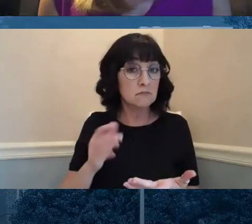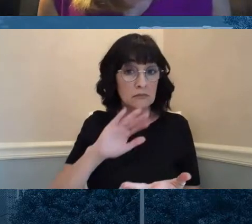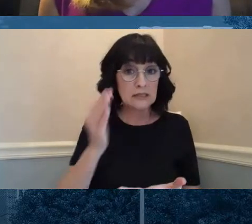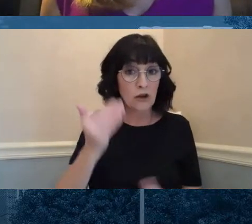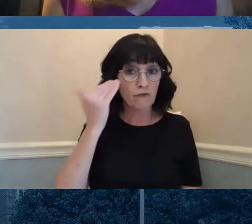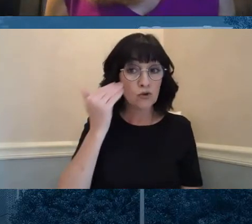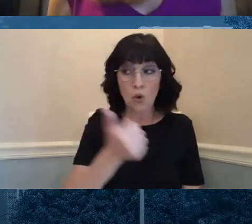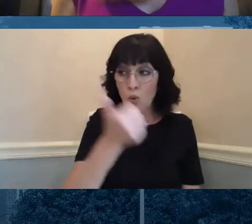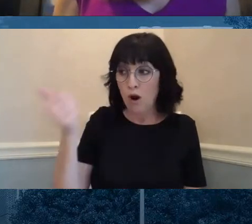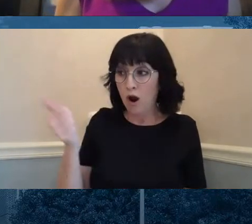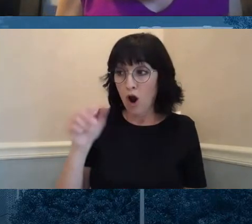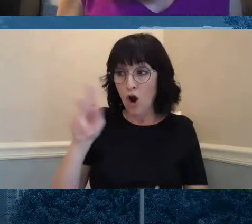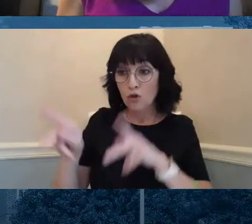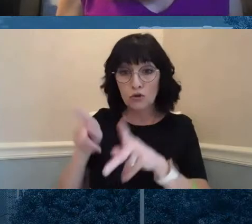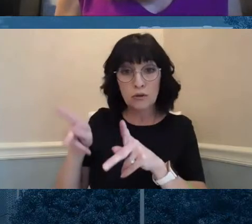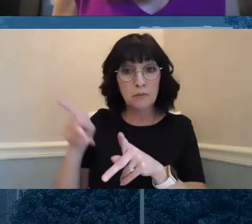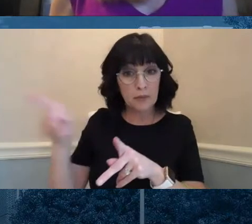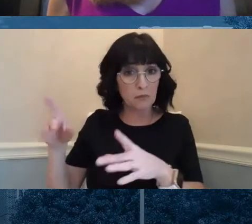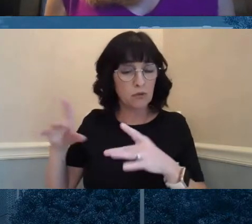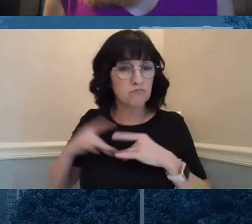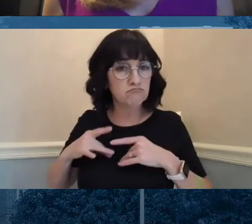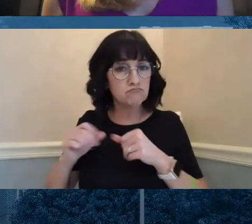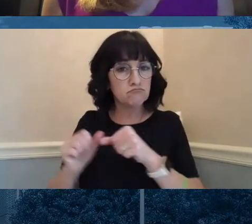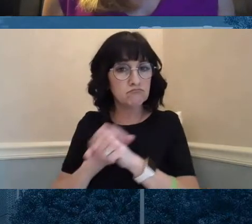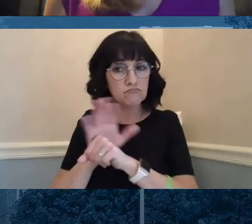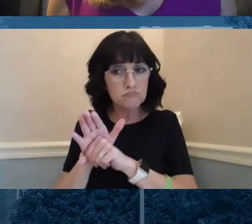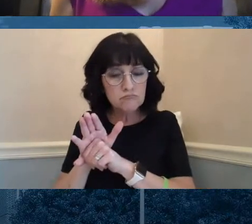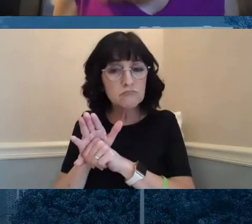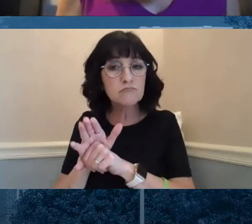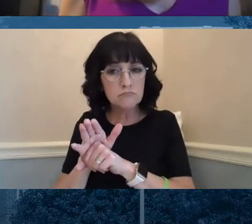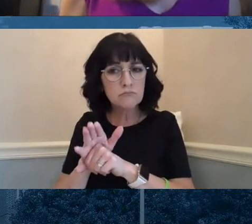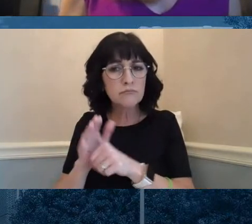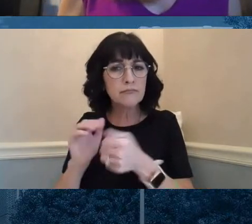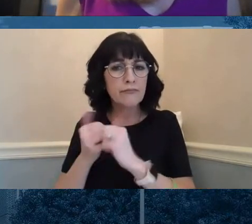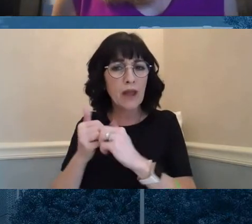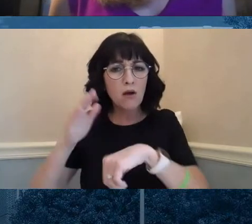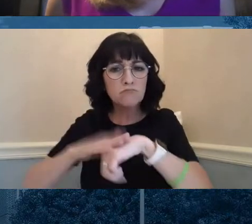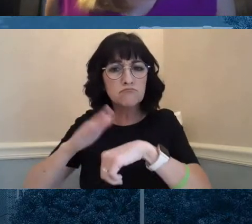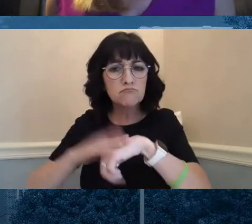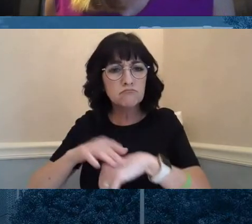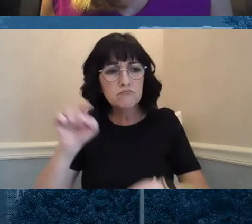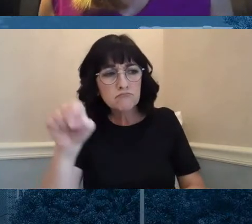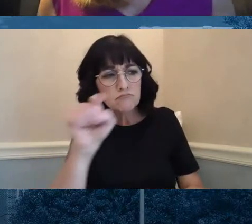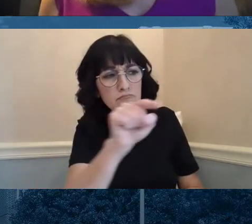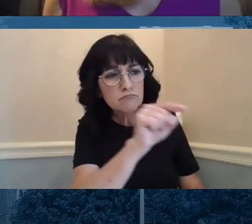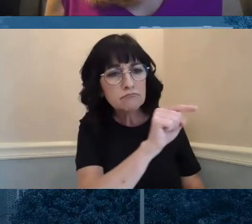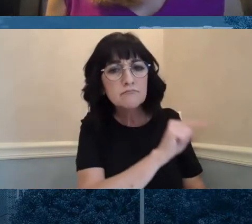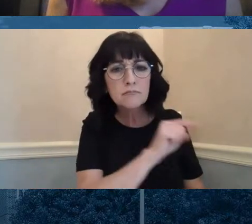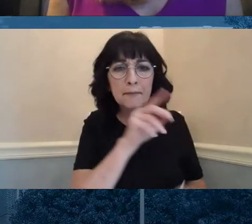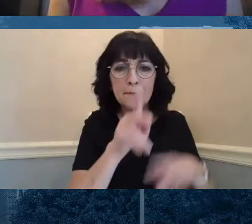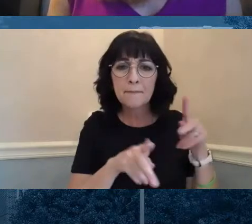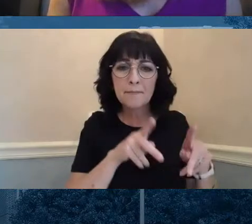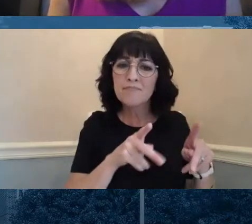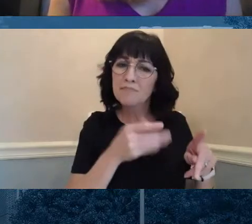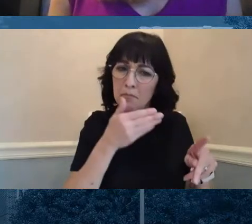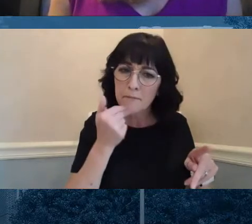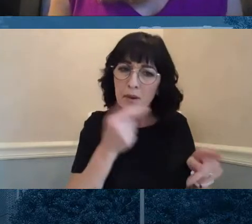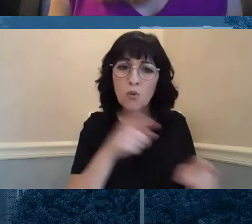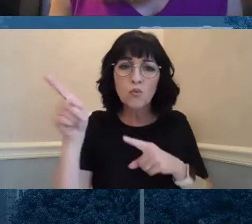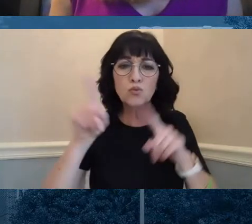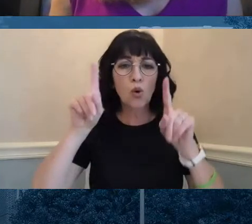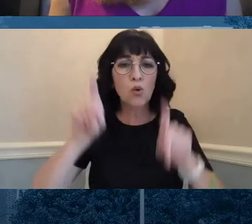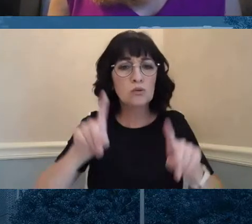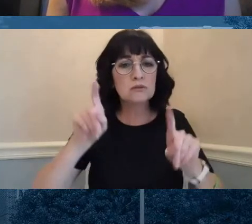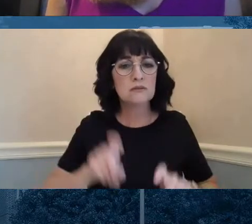with, so that they can quarantine and also get tested. Again, these are just